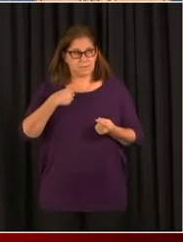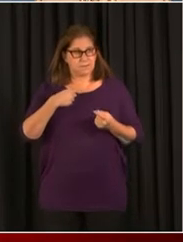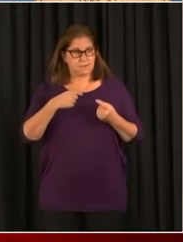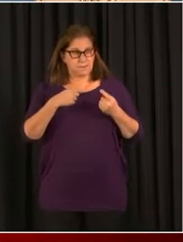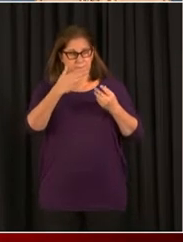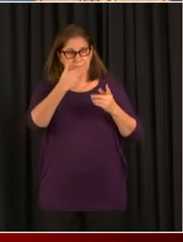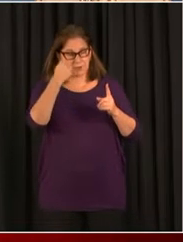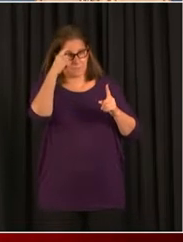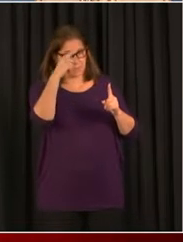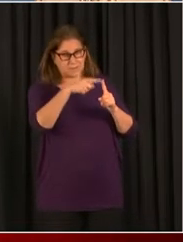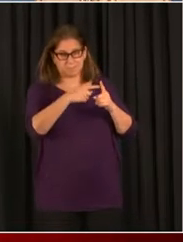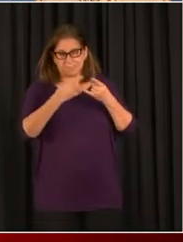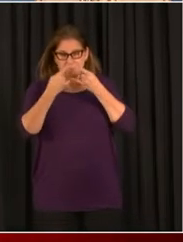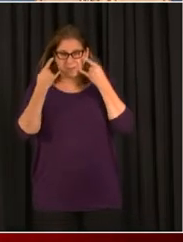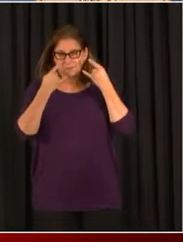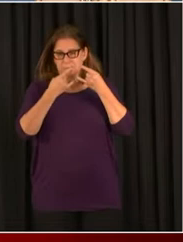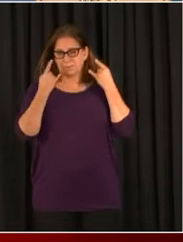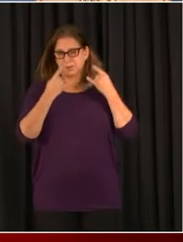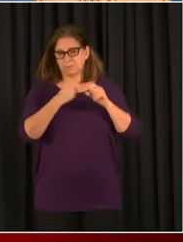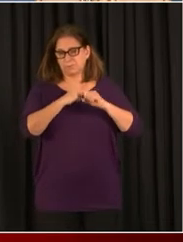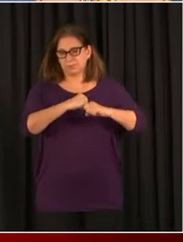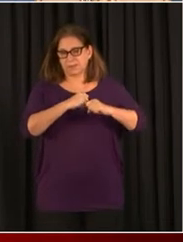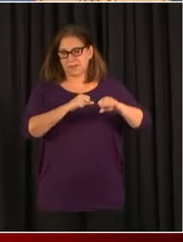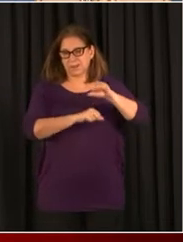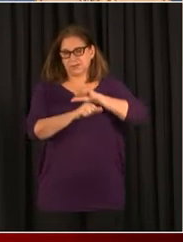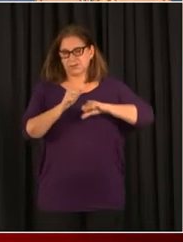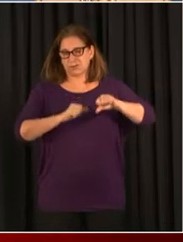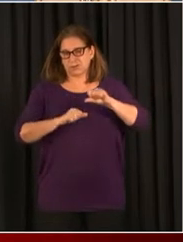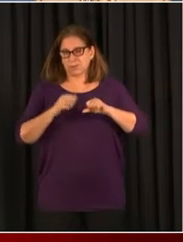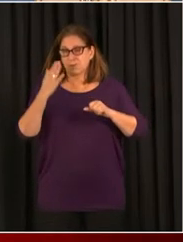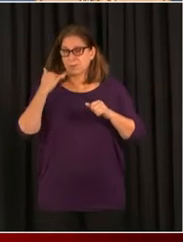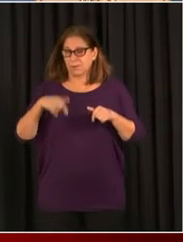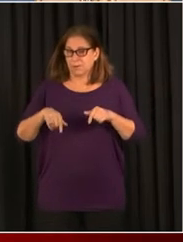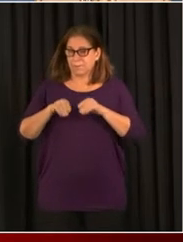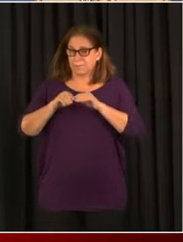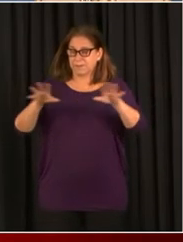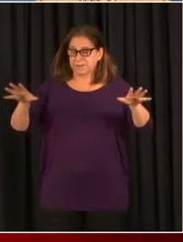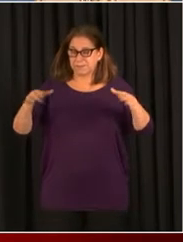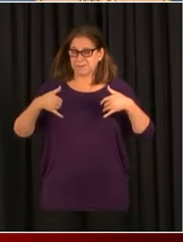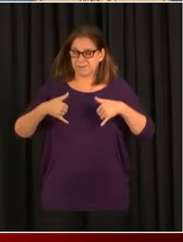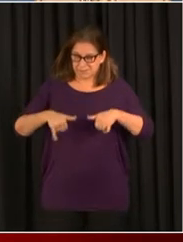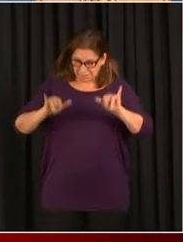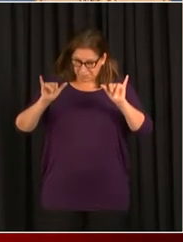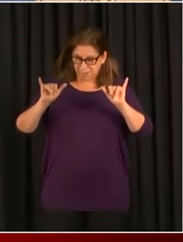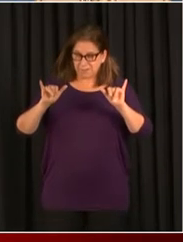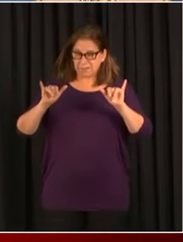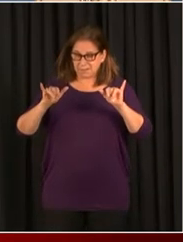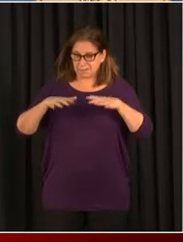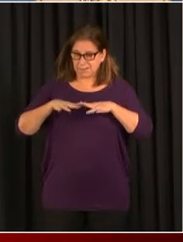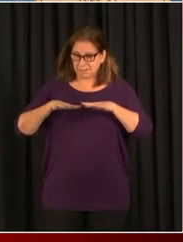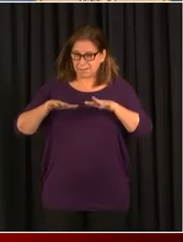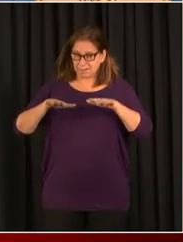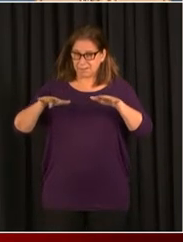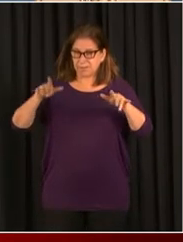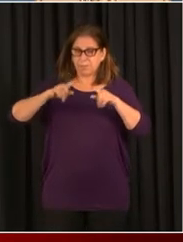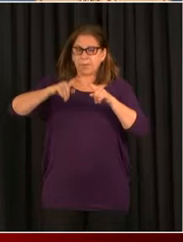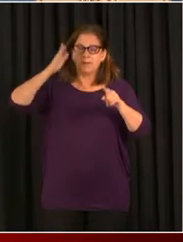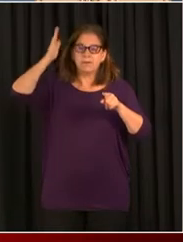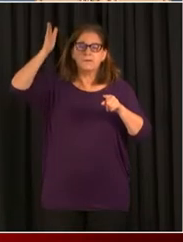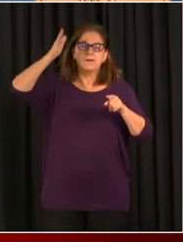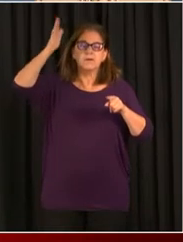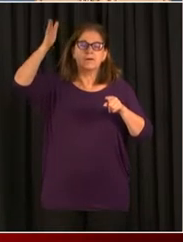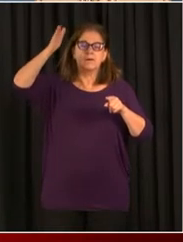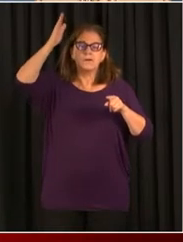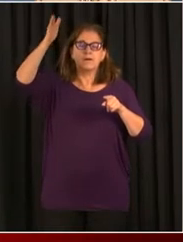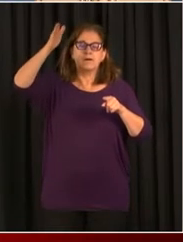remember that this pandemic will get on the other side of it, and we'll be able to have fantastic events in years to come.